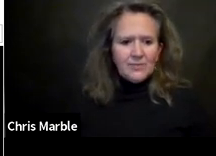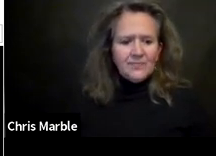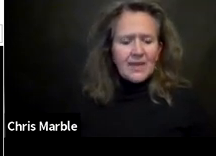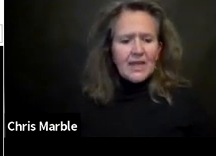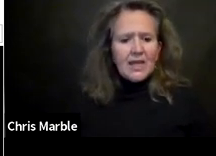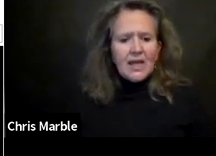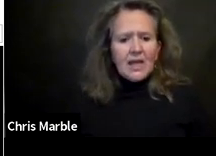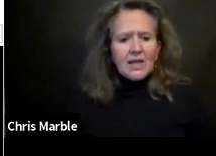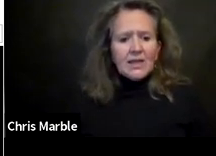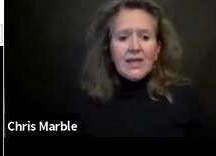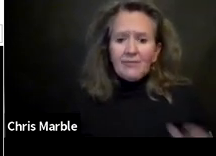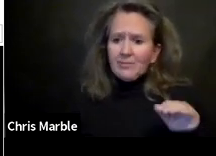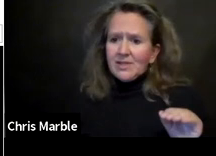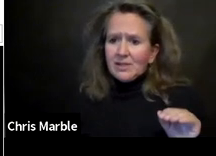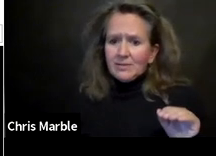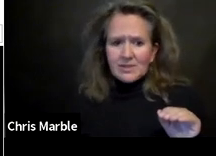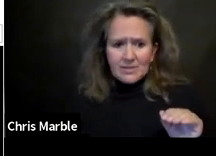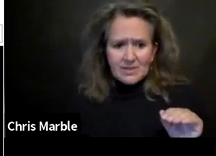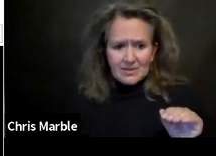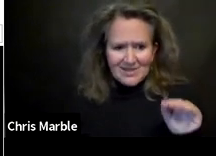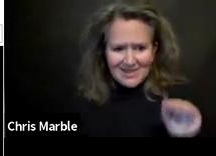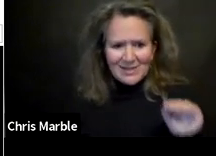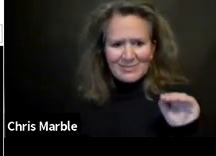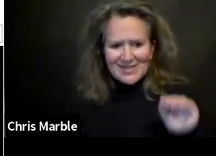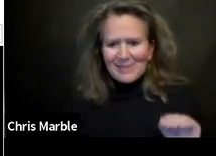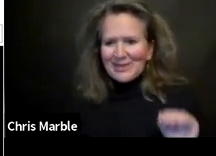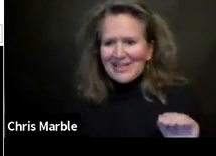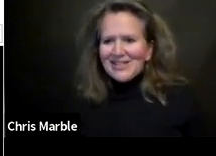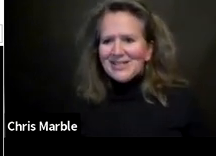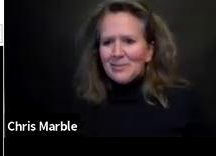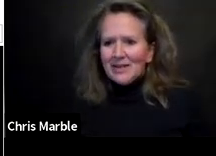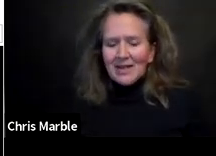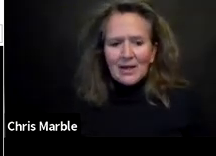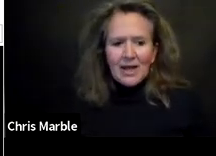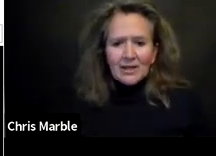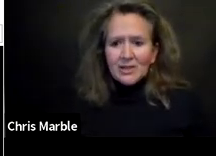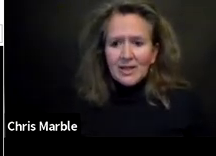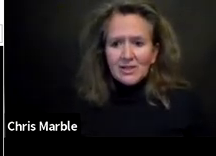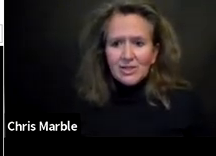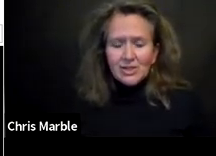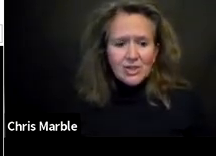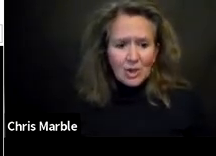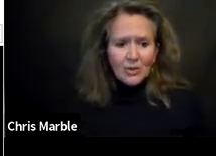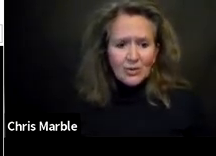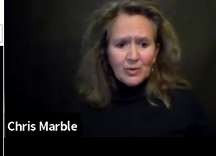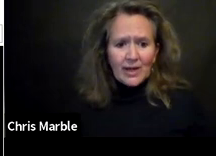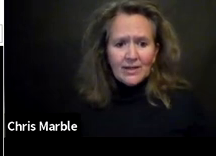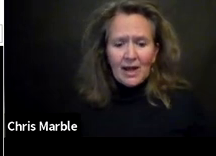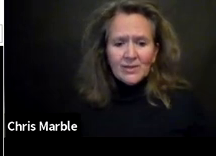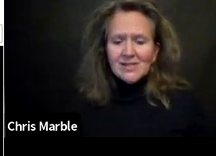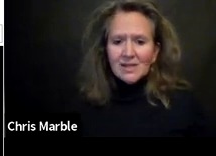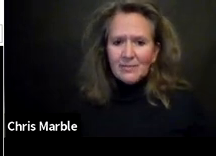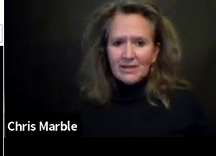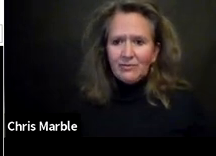language. The FM system simulation is something that I would actually like to just show you